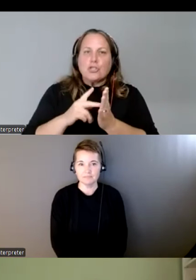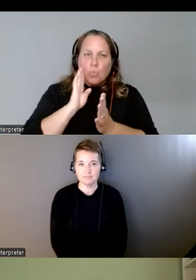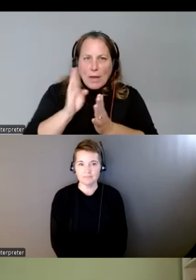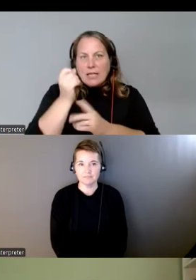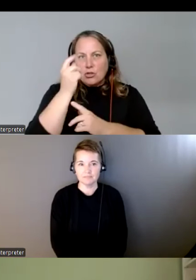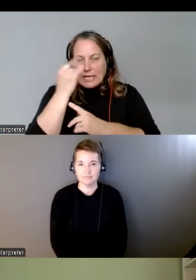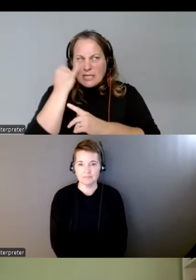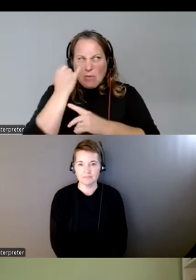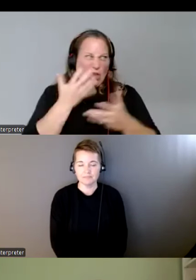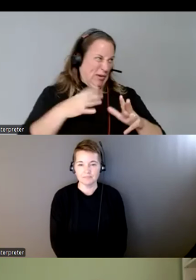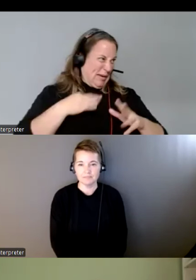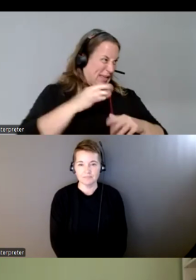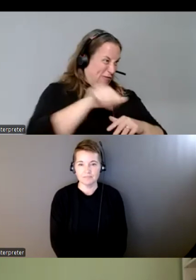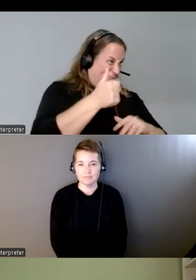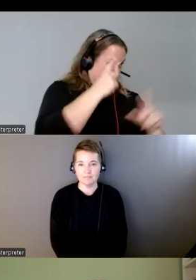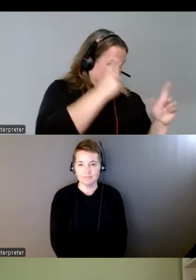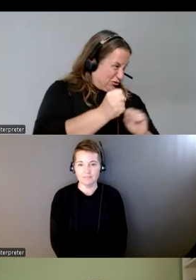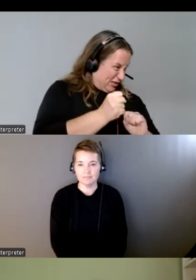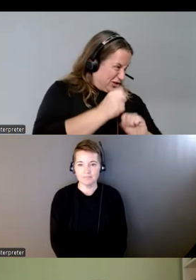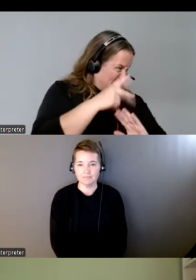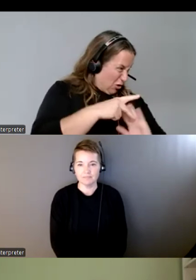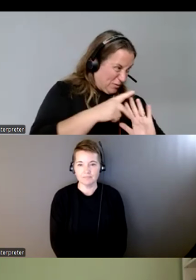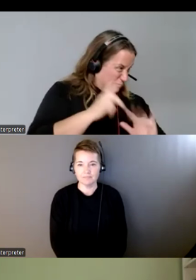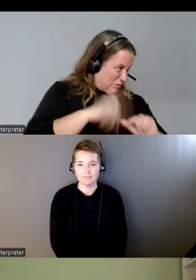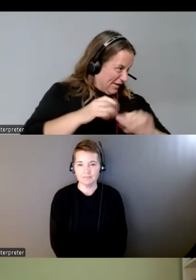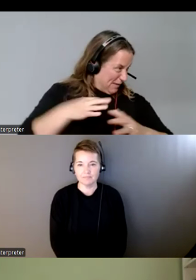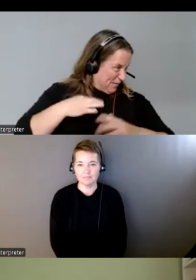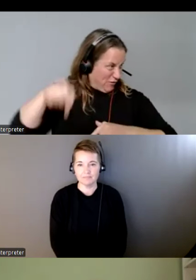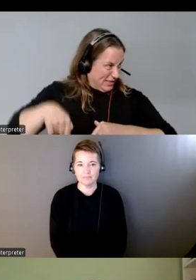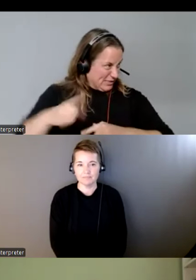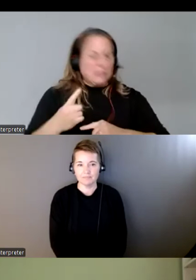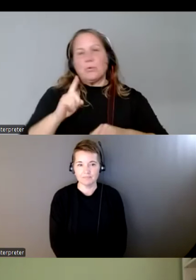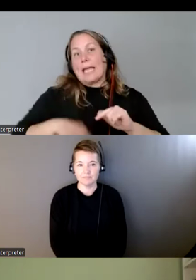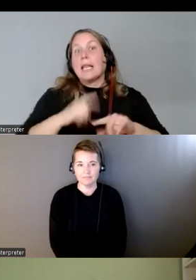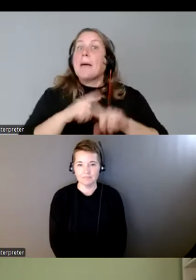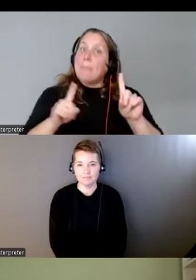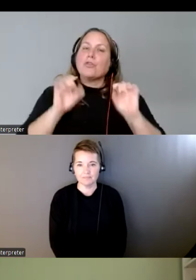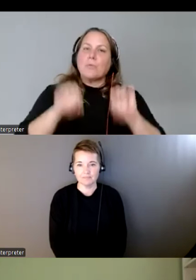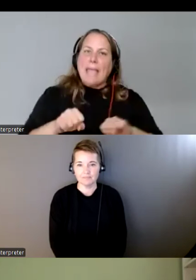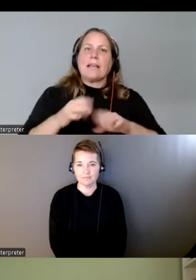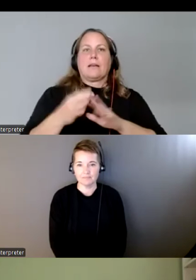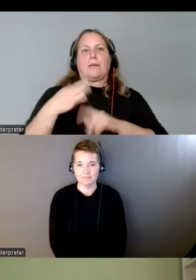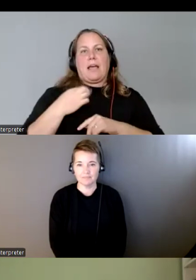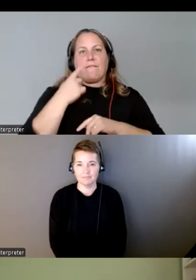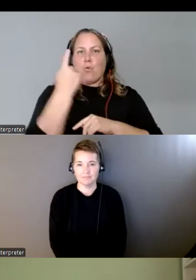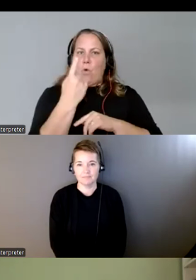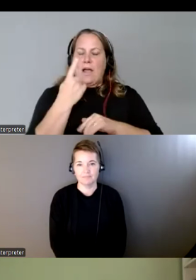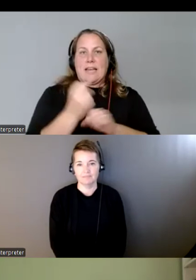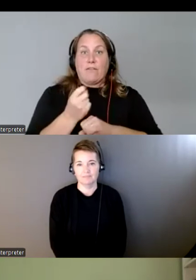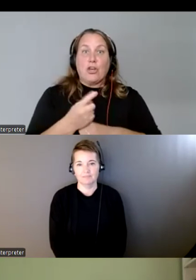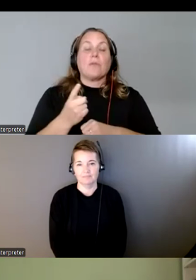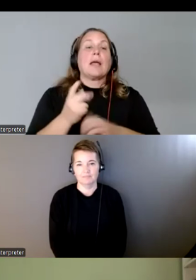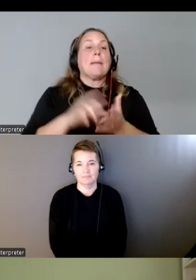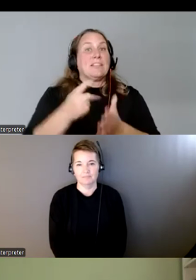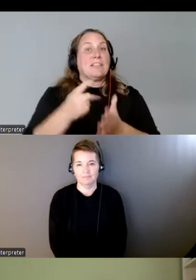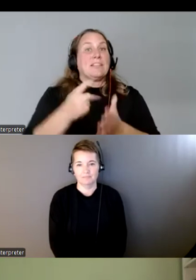eligibility. And then if you have further questions, you can ask me. This program offers grants of up to $20,000